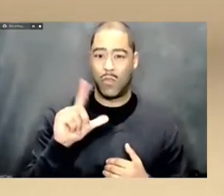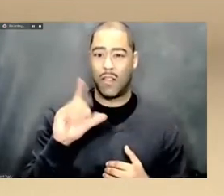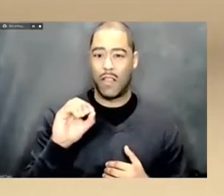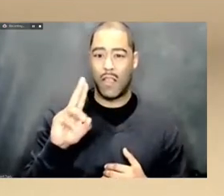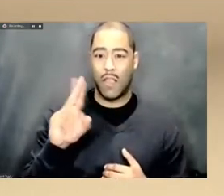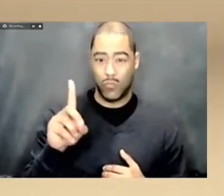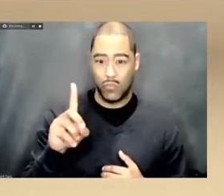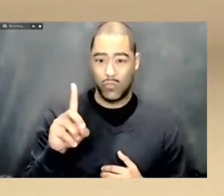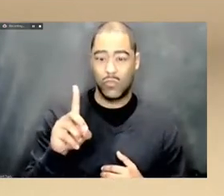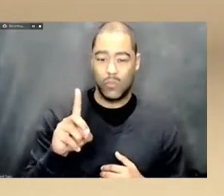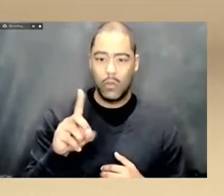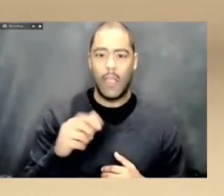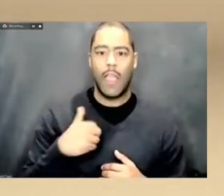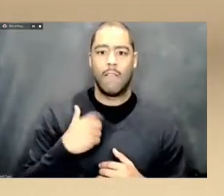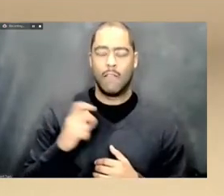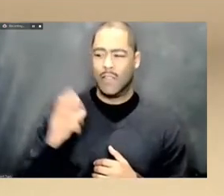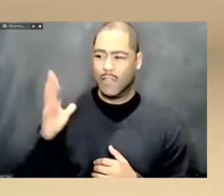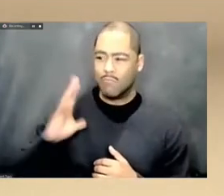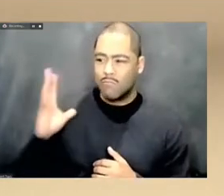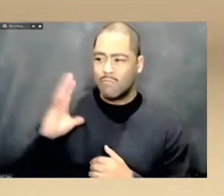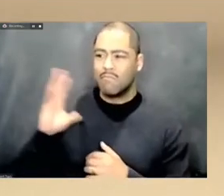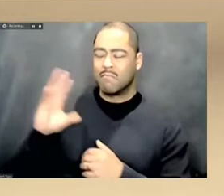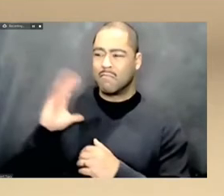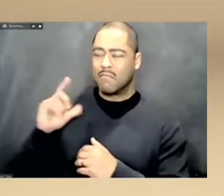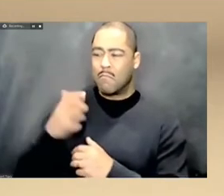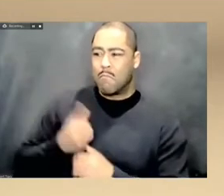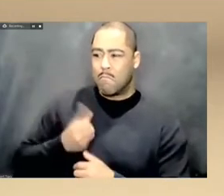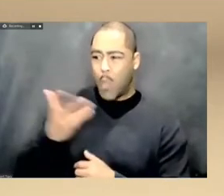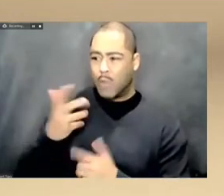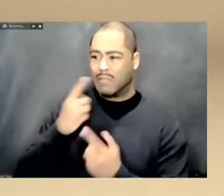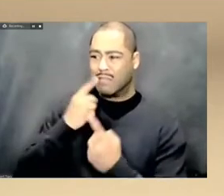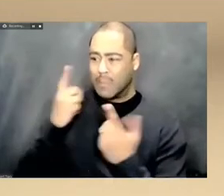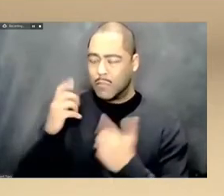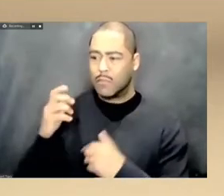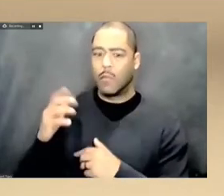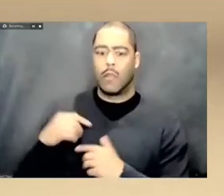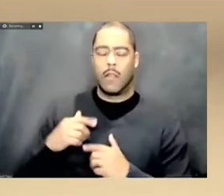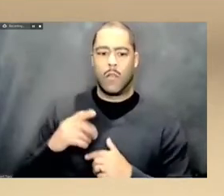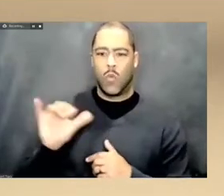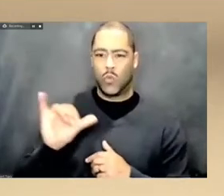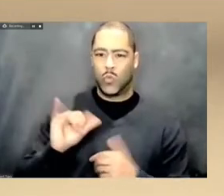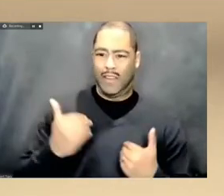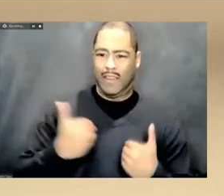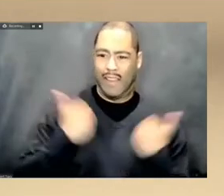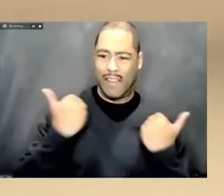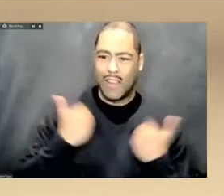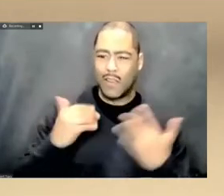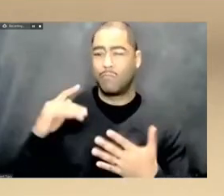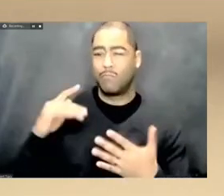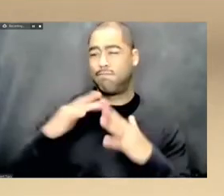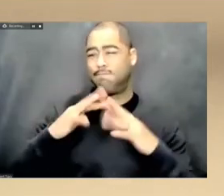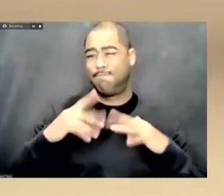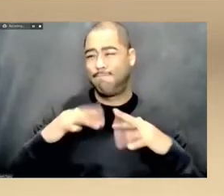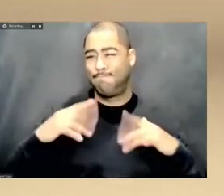poet laureates, youth, young people, very talented, and our